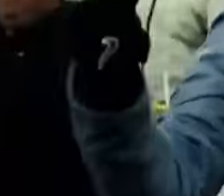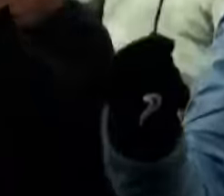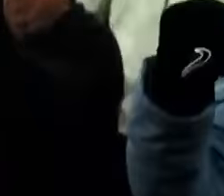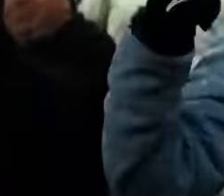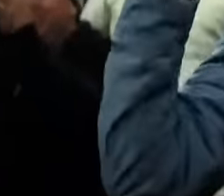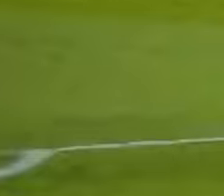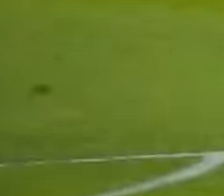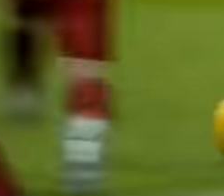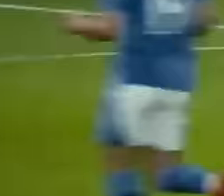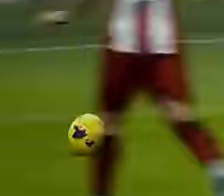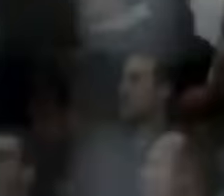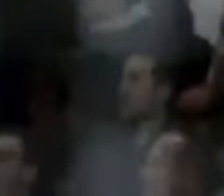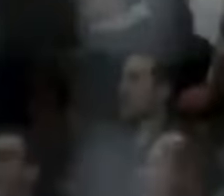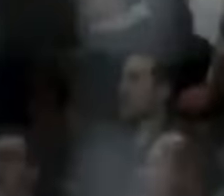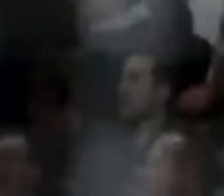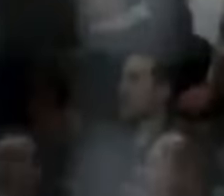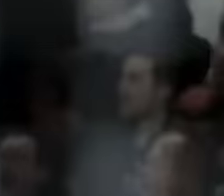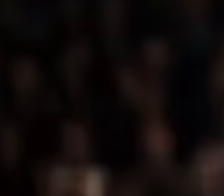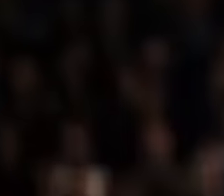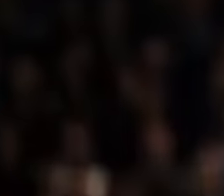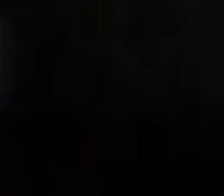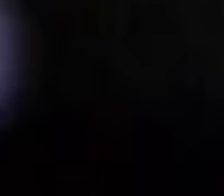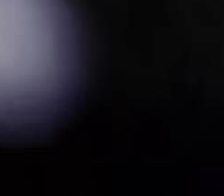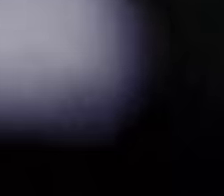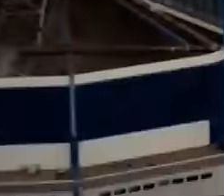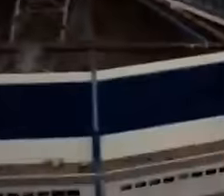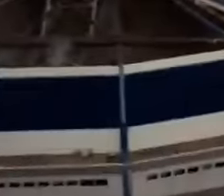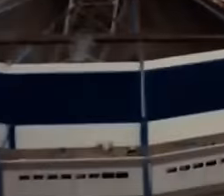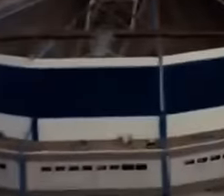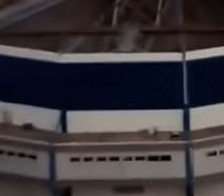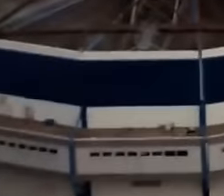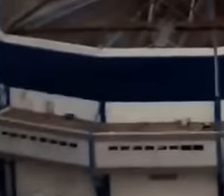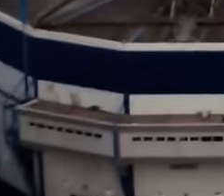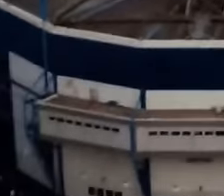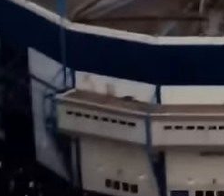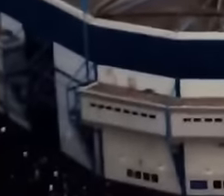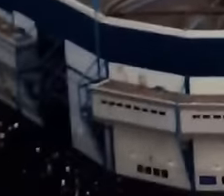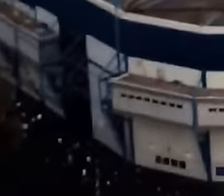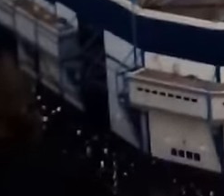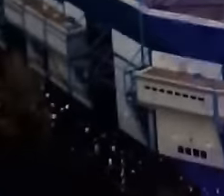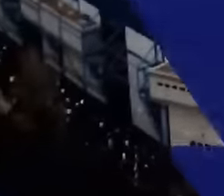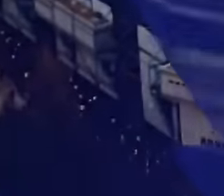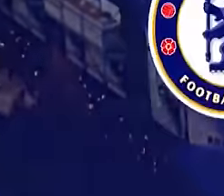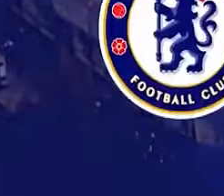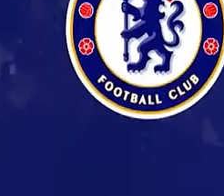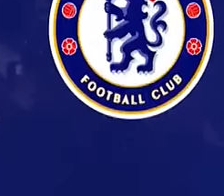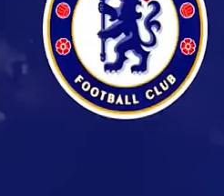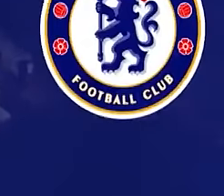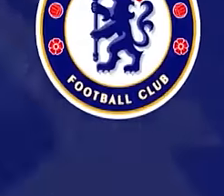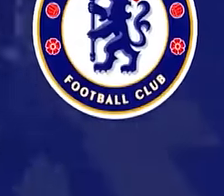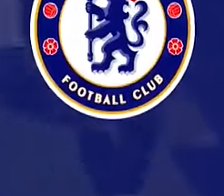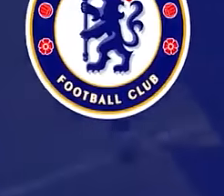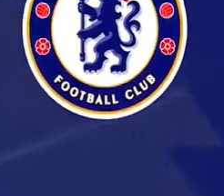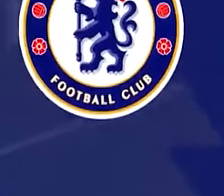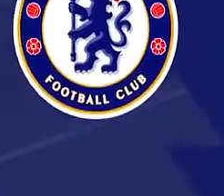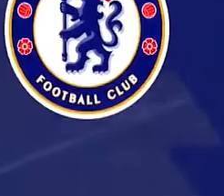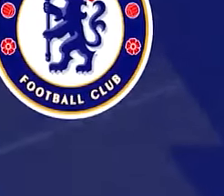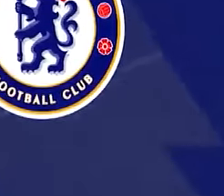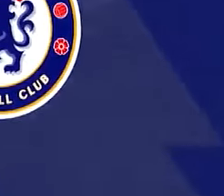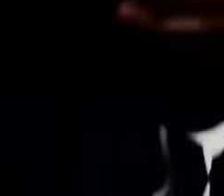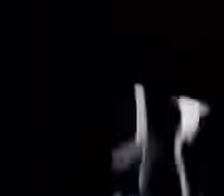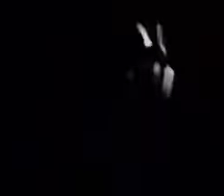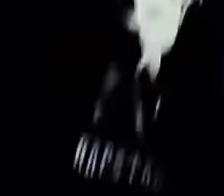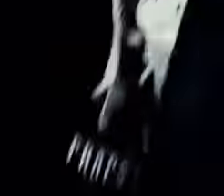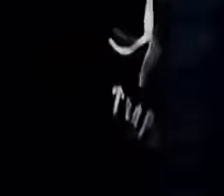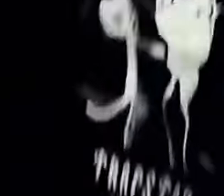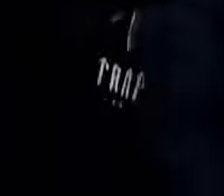on C-Sport. Catch the live action this Saturday when Chelsea go head-to-head with visitors Fulham at Stamford Bridge, followed